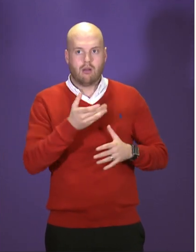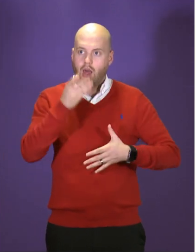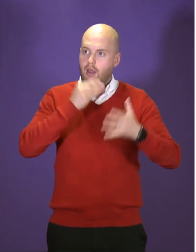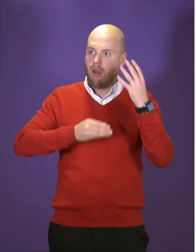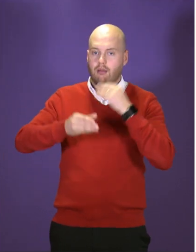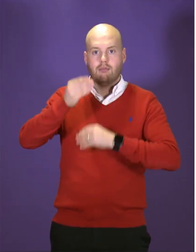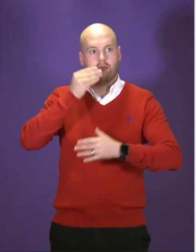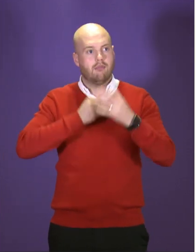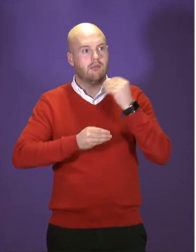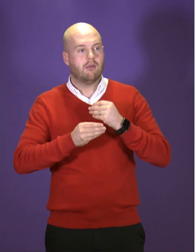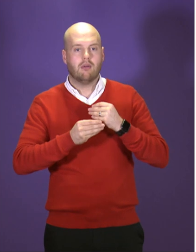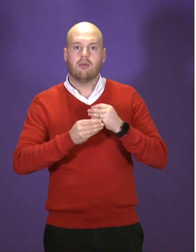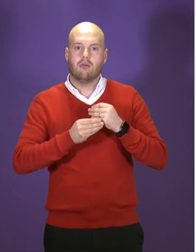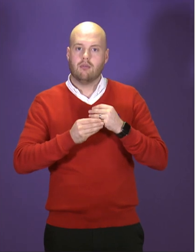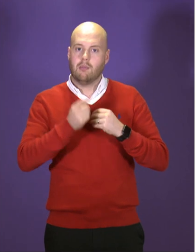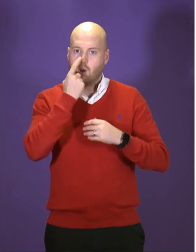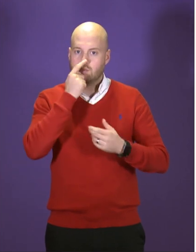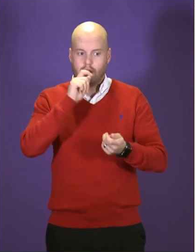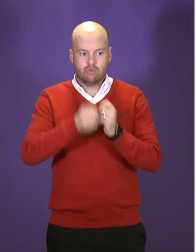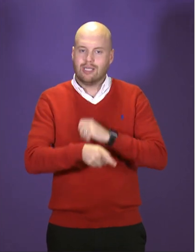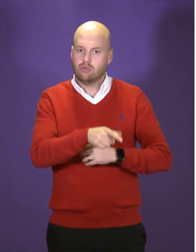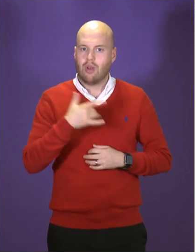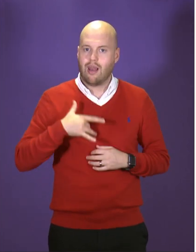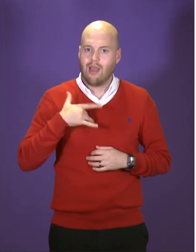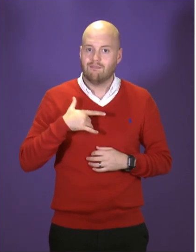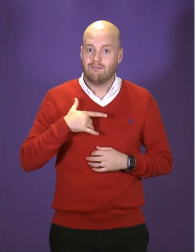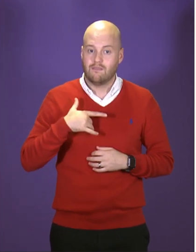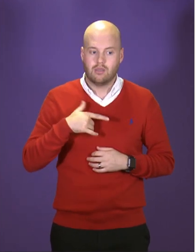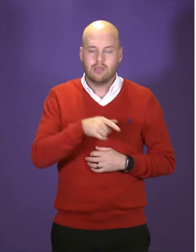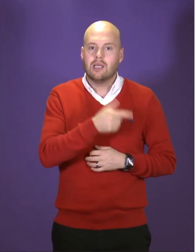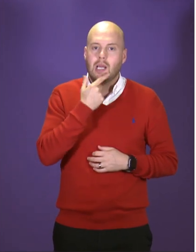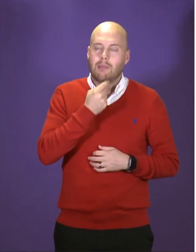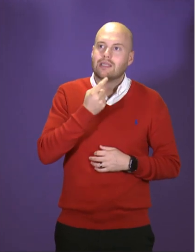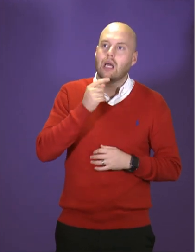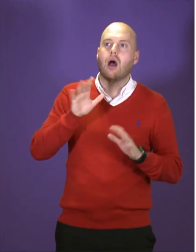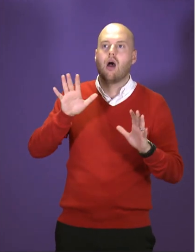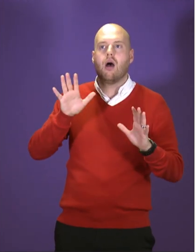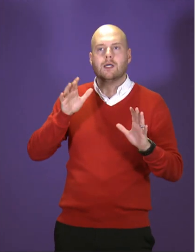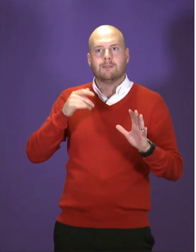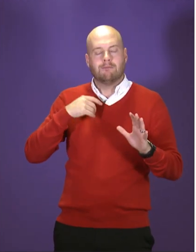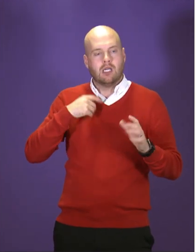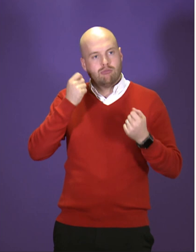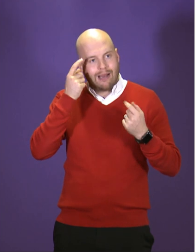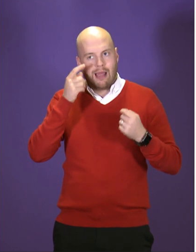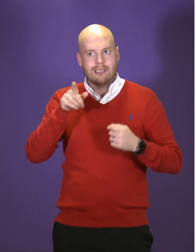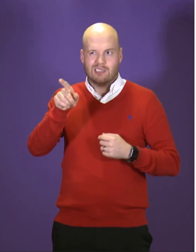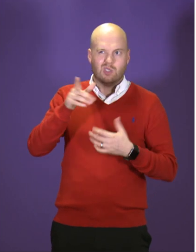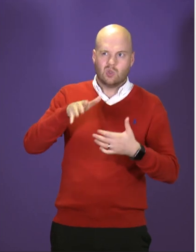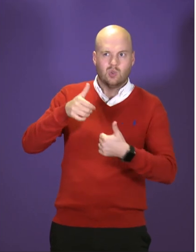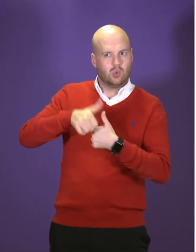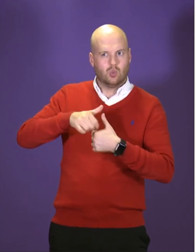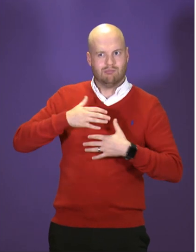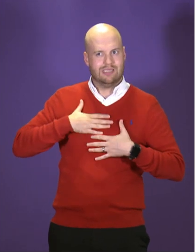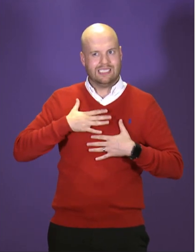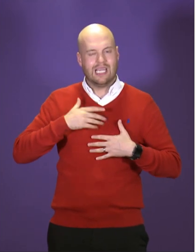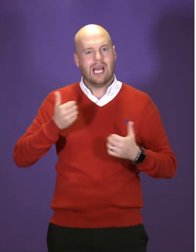realize that this was not for me." And I said, "Not only is it for you, I want hundreds and thousands more people like you to come in.